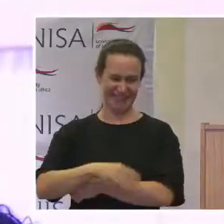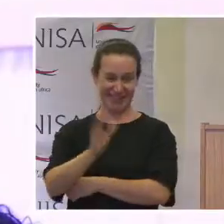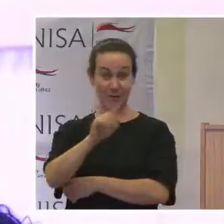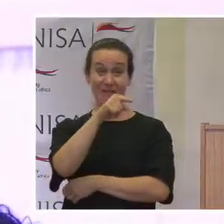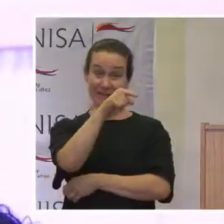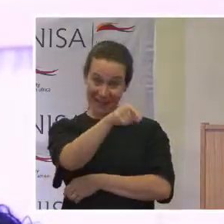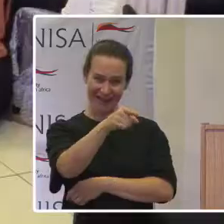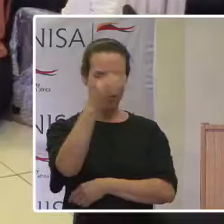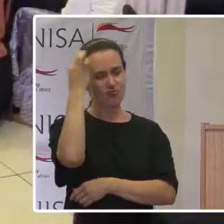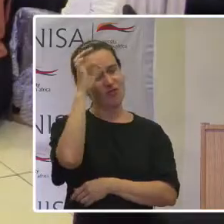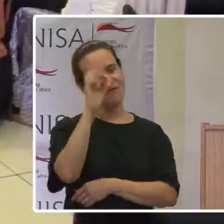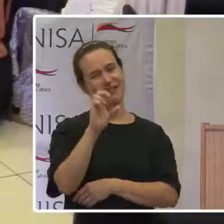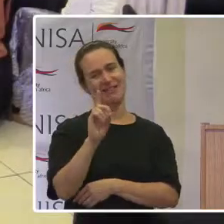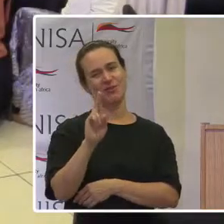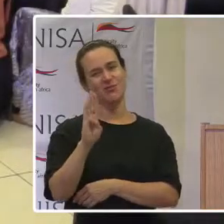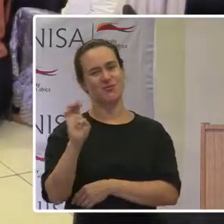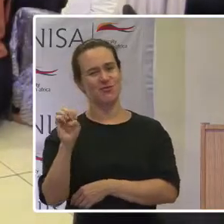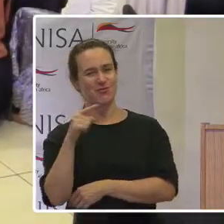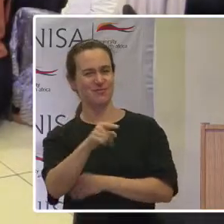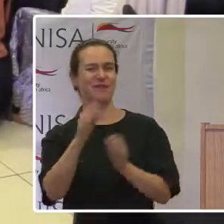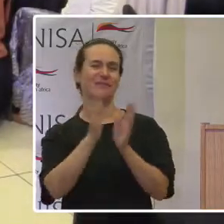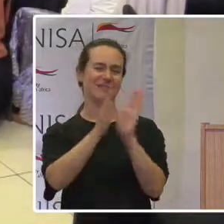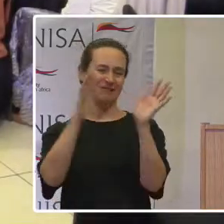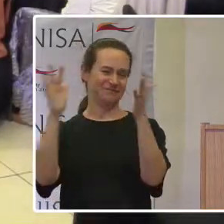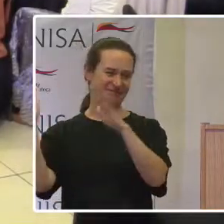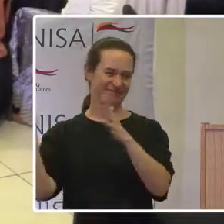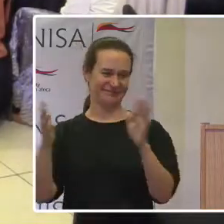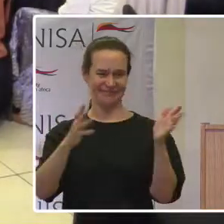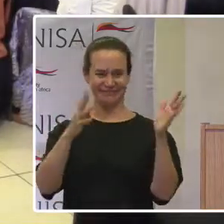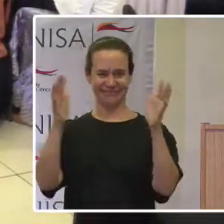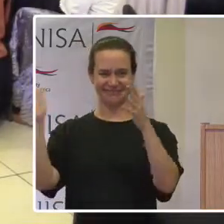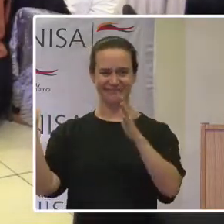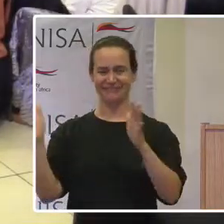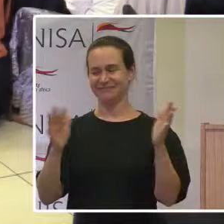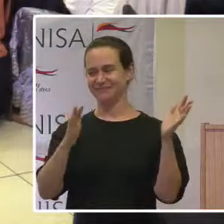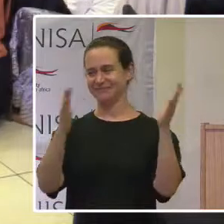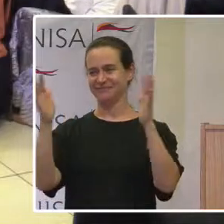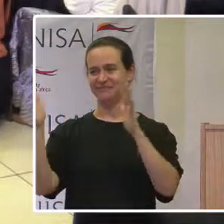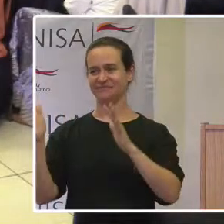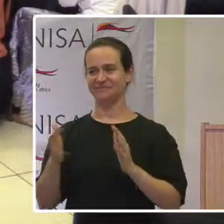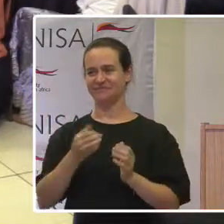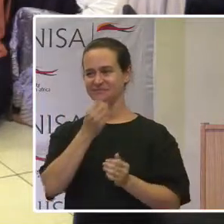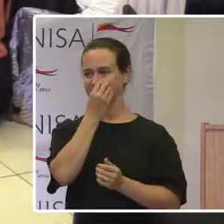That's Professor Dube. Yeah, please put your hands for Professor Dube.